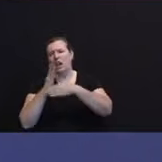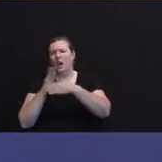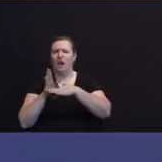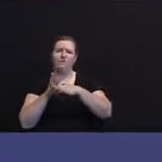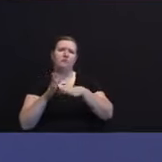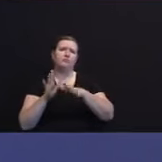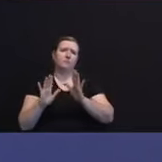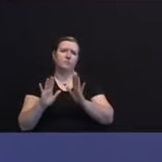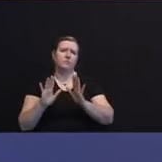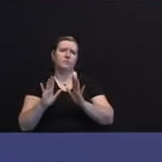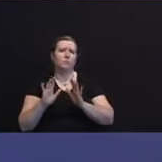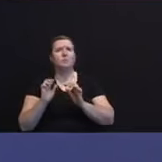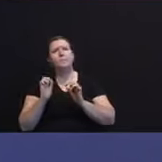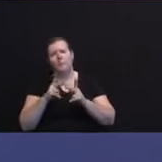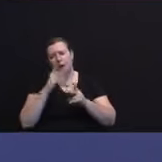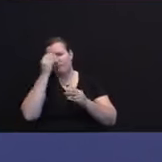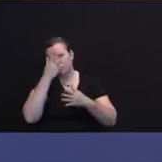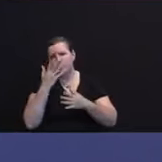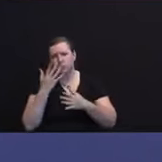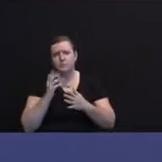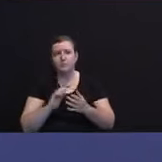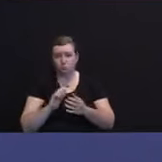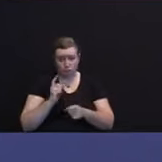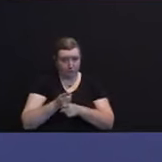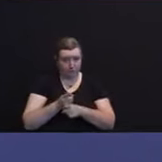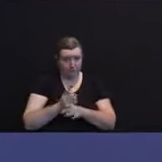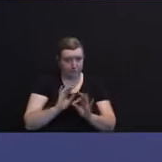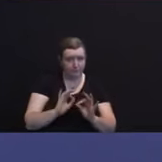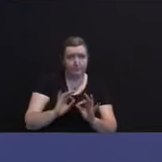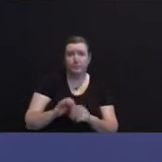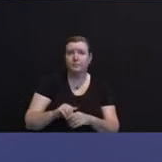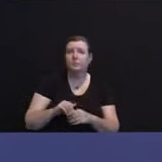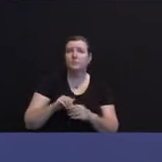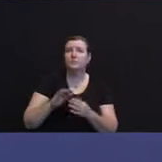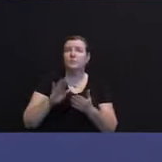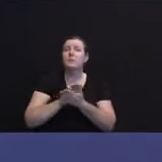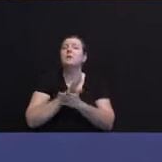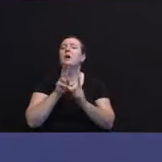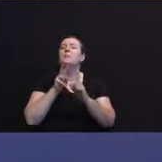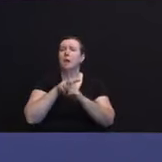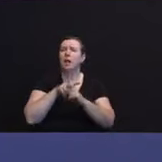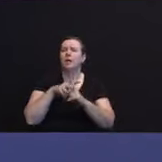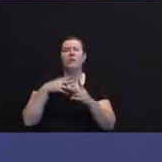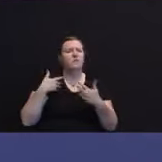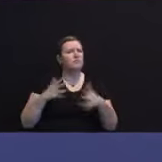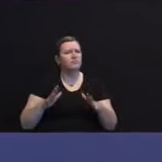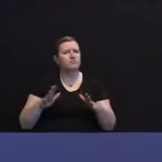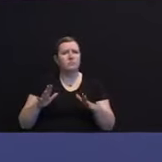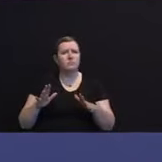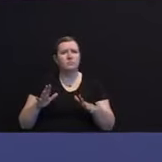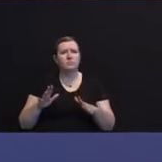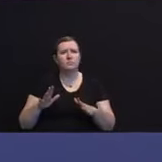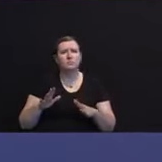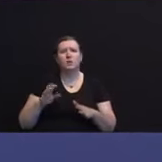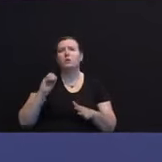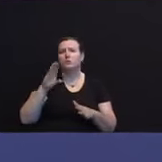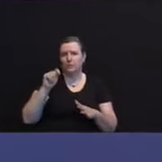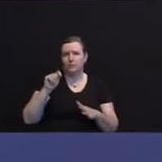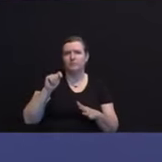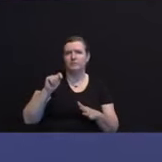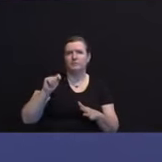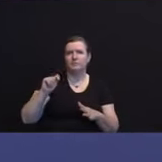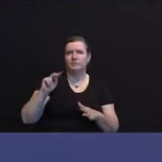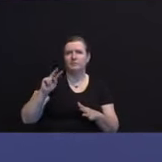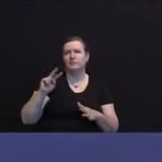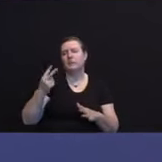that. And you're absolutely right. I filed papers in early October to run for a second term. I'm all New Jersey all the time,